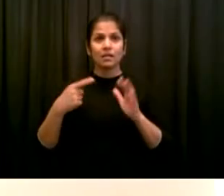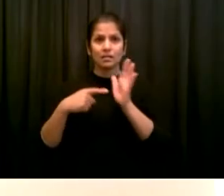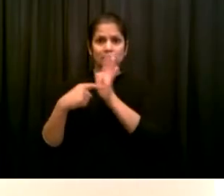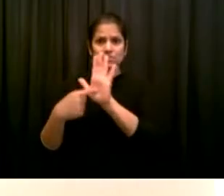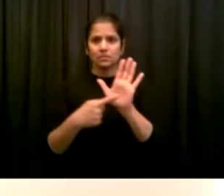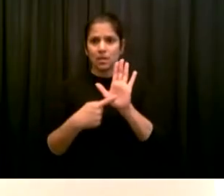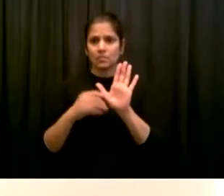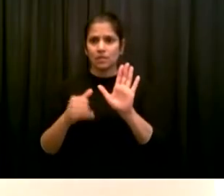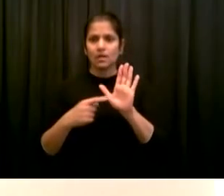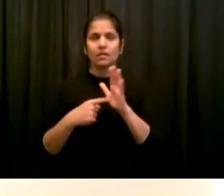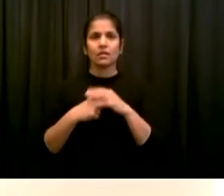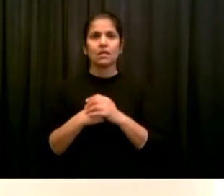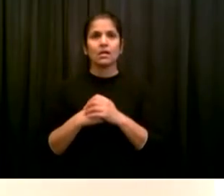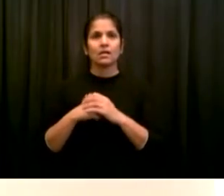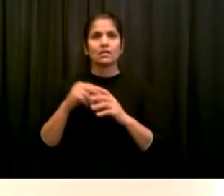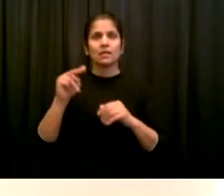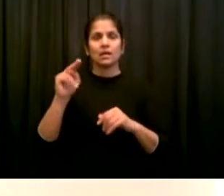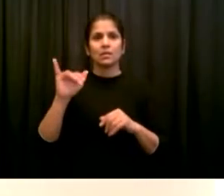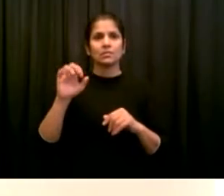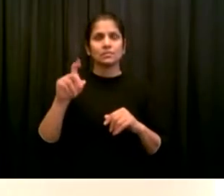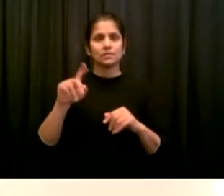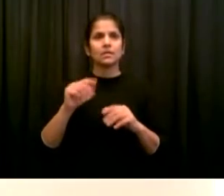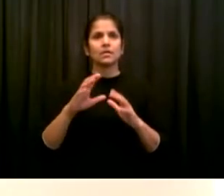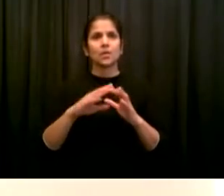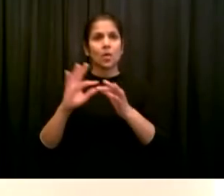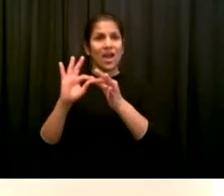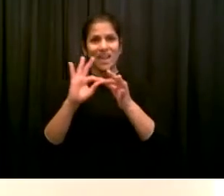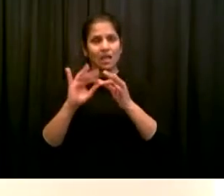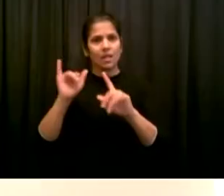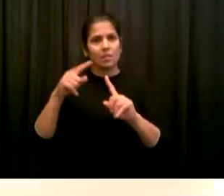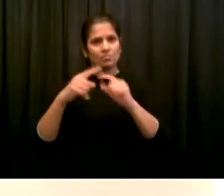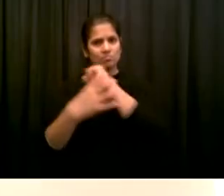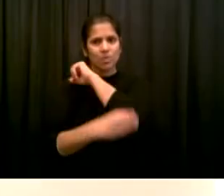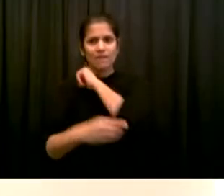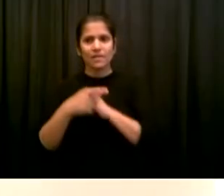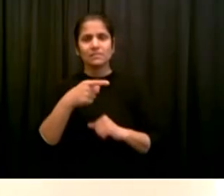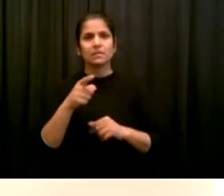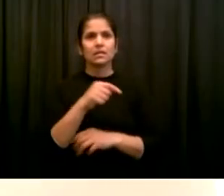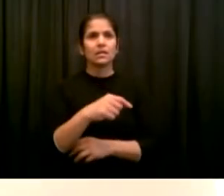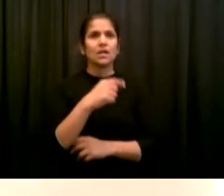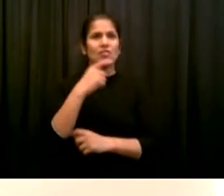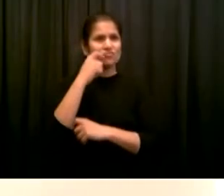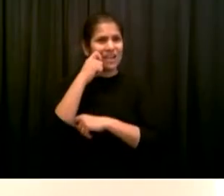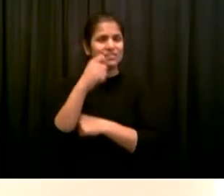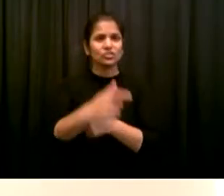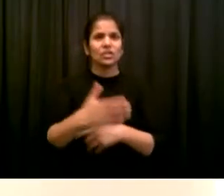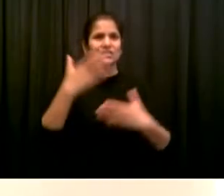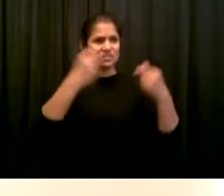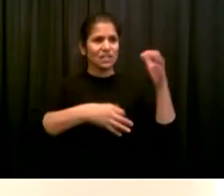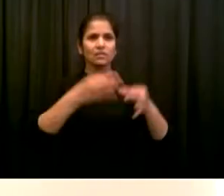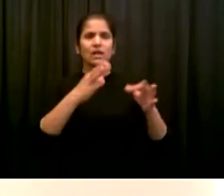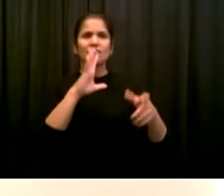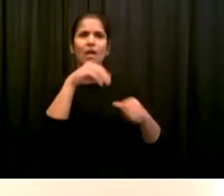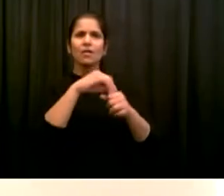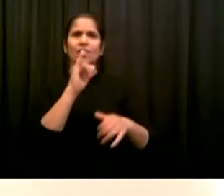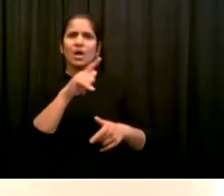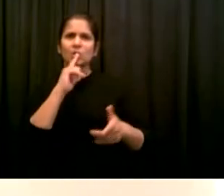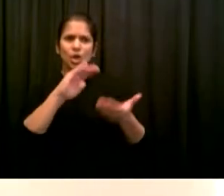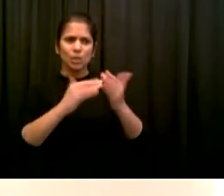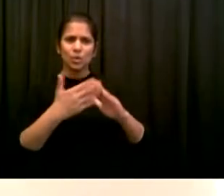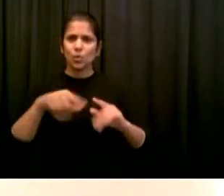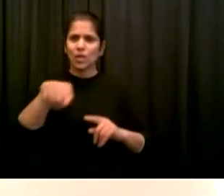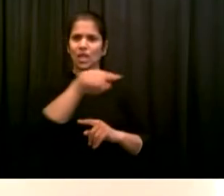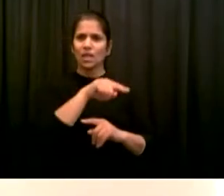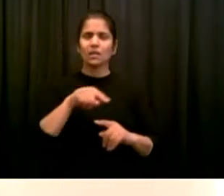the correlation between poverty and race and justice involvement in the communities in which they work, they began to think about it